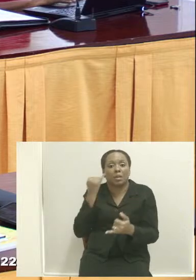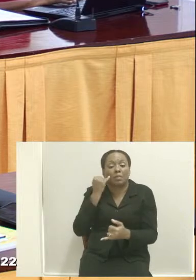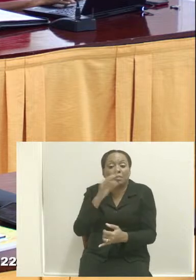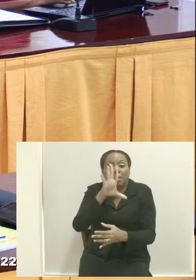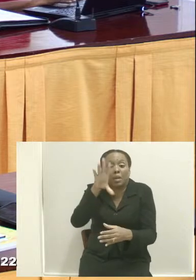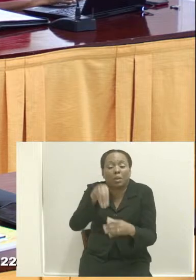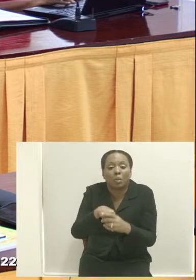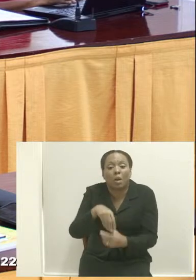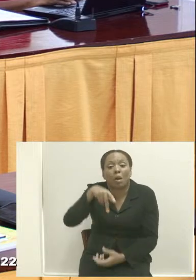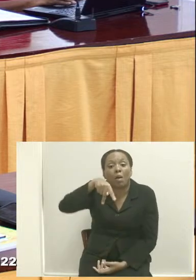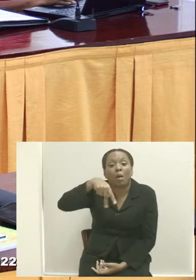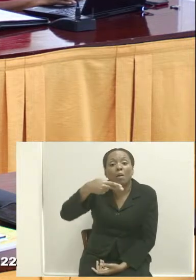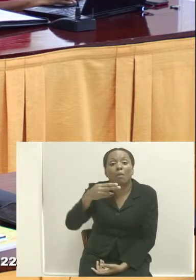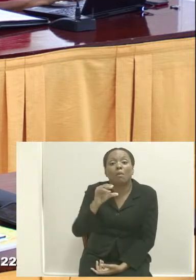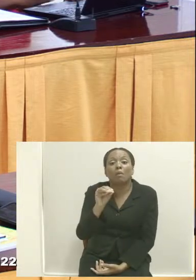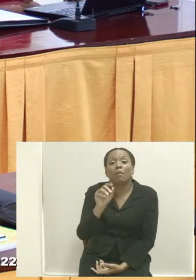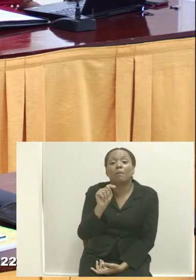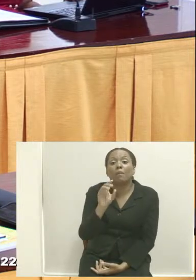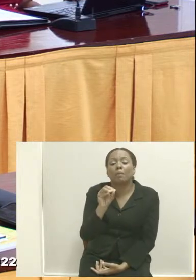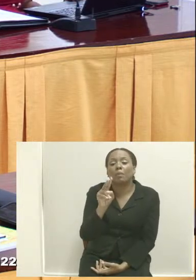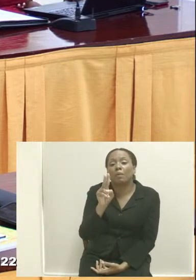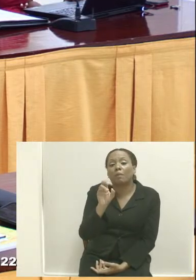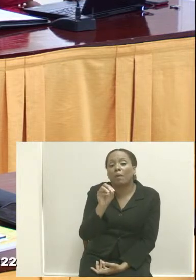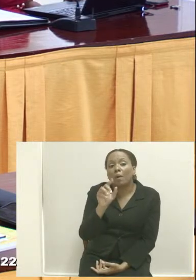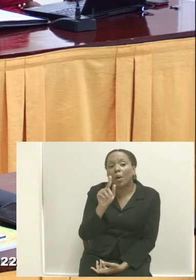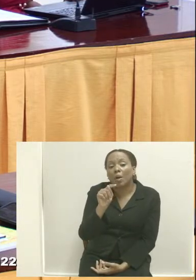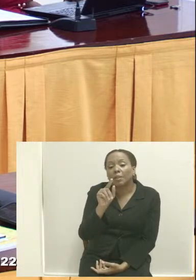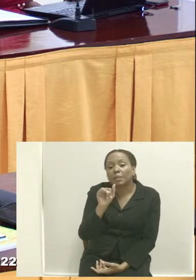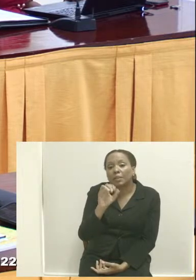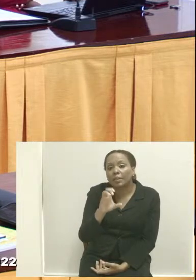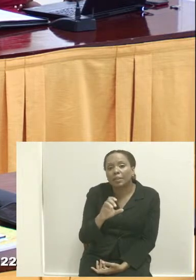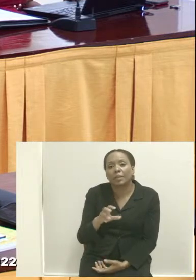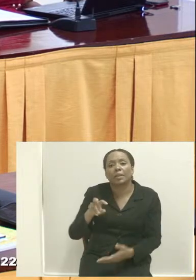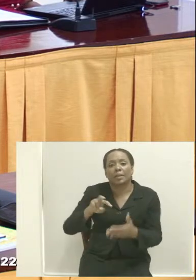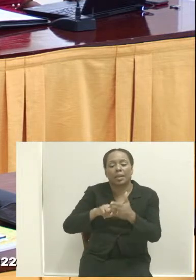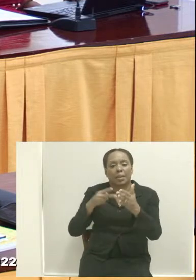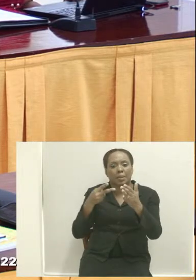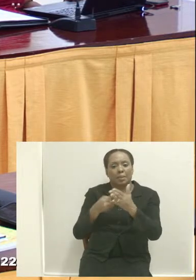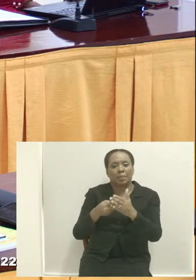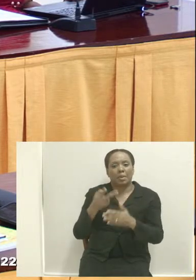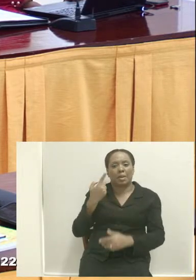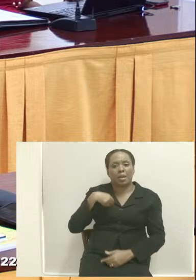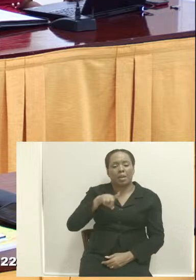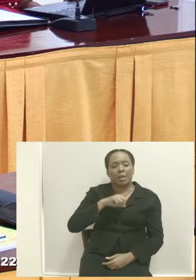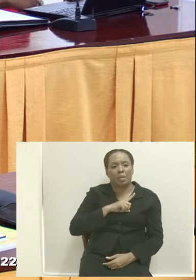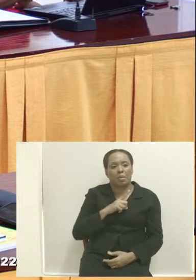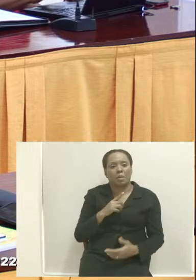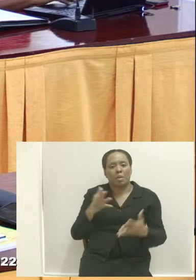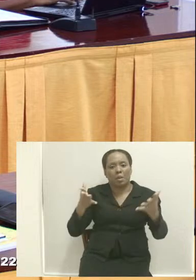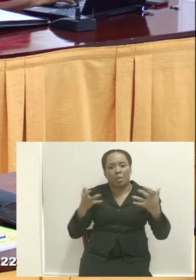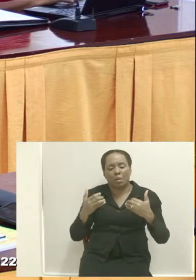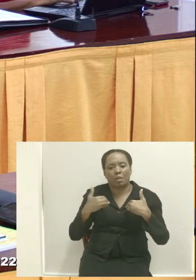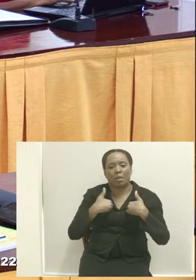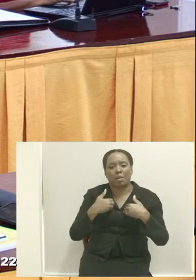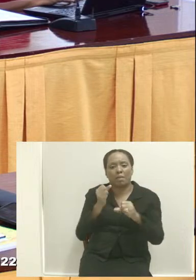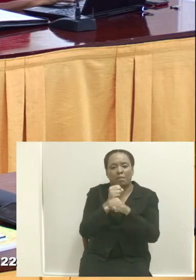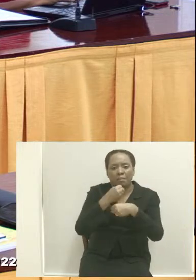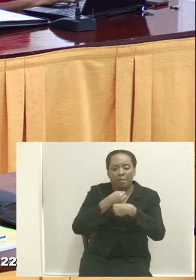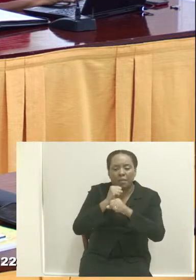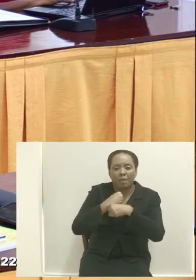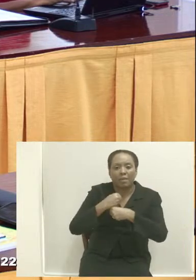again, speaking the language of having manufacturing activity done, but at a cost that is